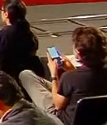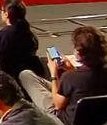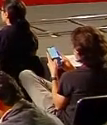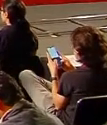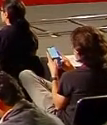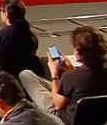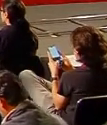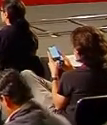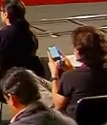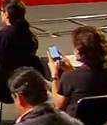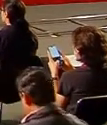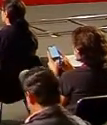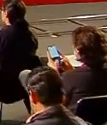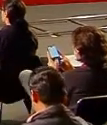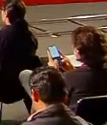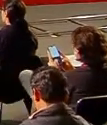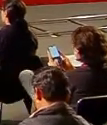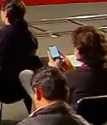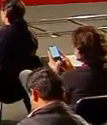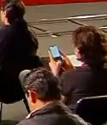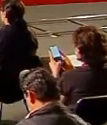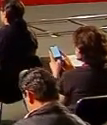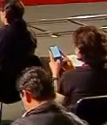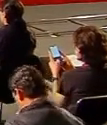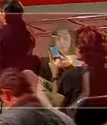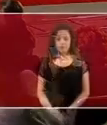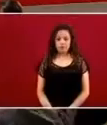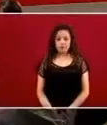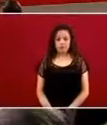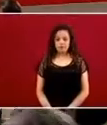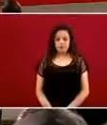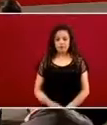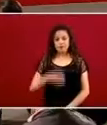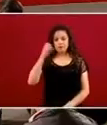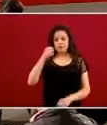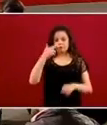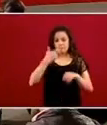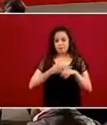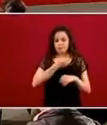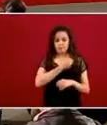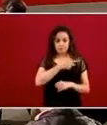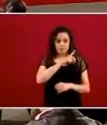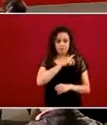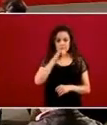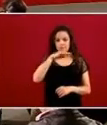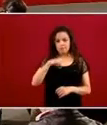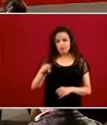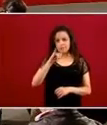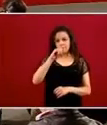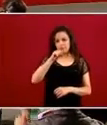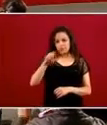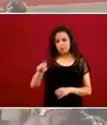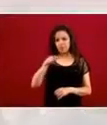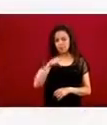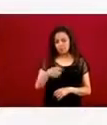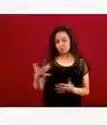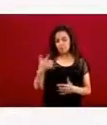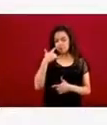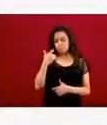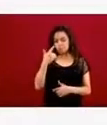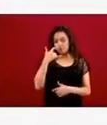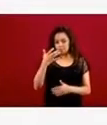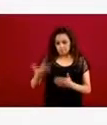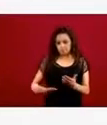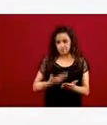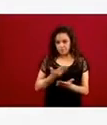So in order to reach this goal, all the health institutions on a federal and local and state scale have coordinated